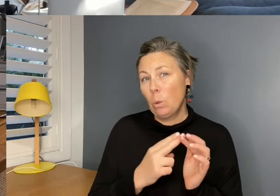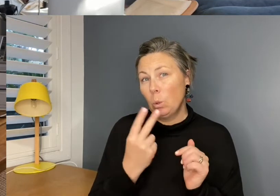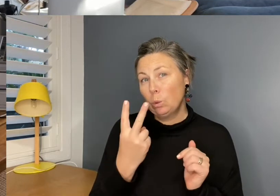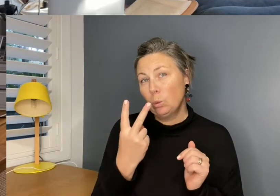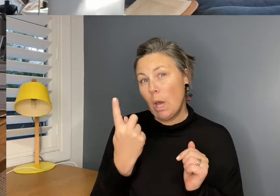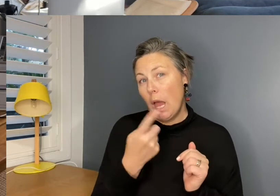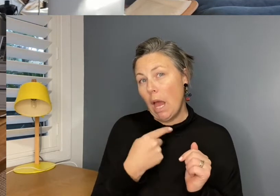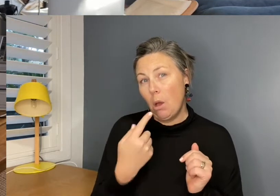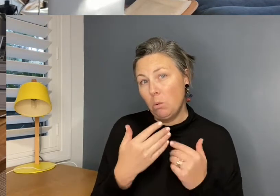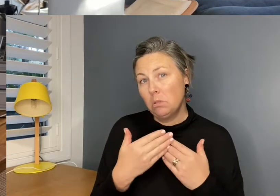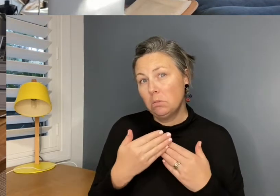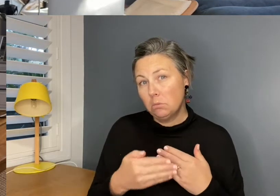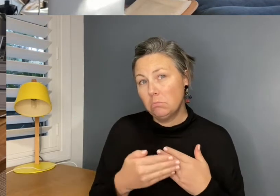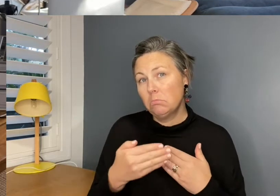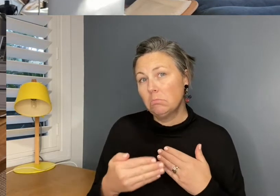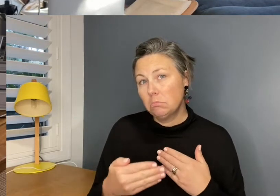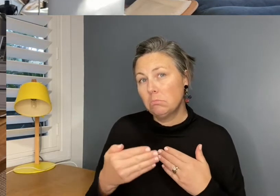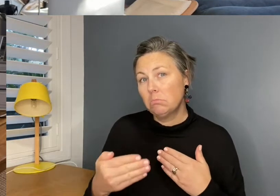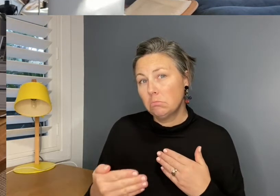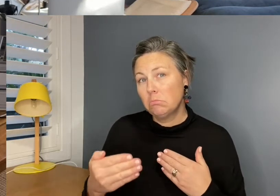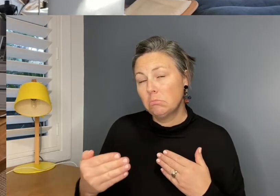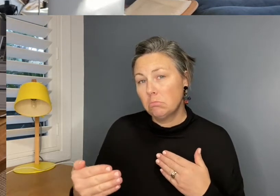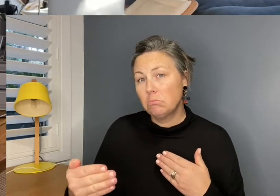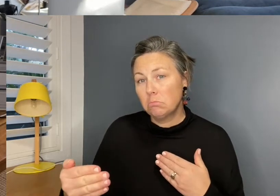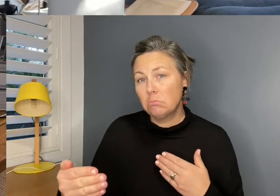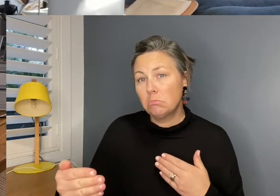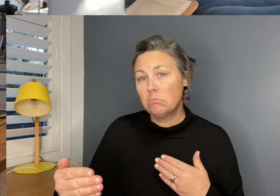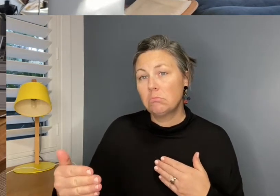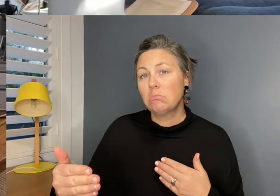minutes from there for about 2 hours. Yeah.